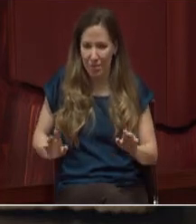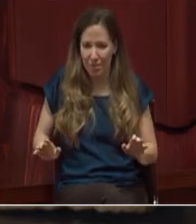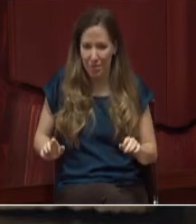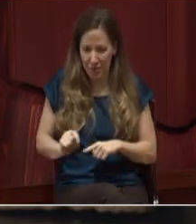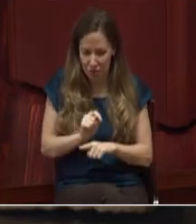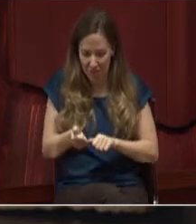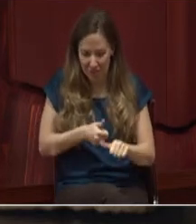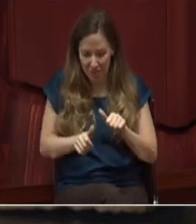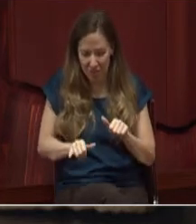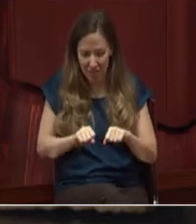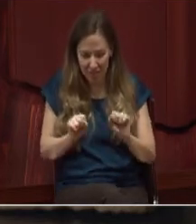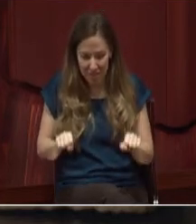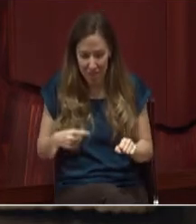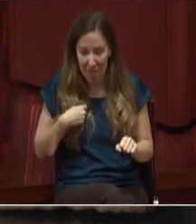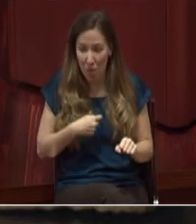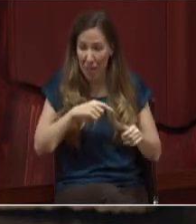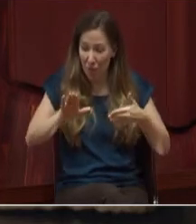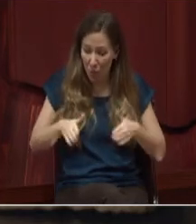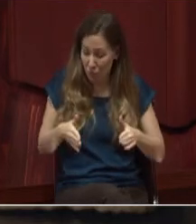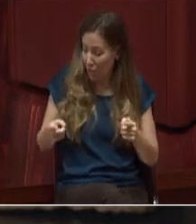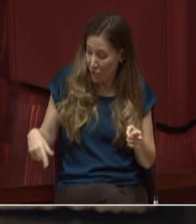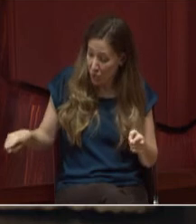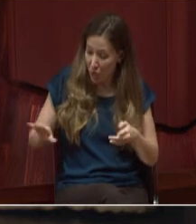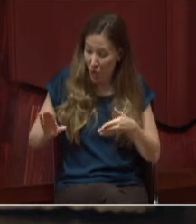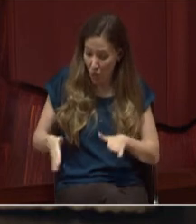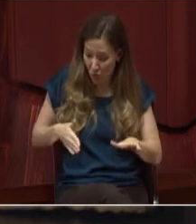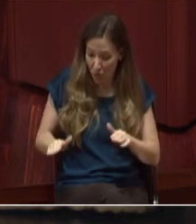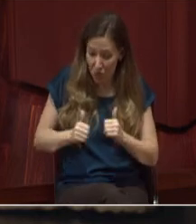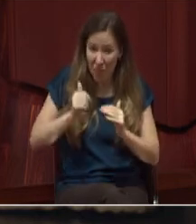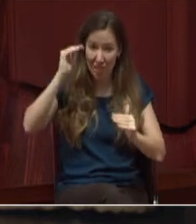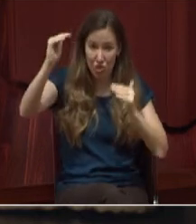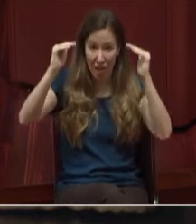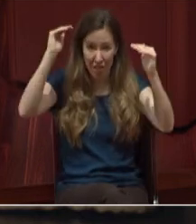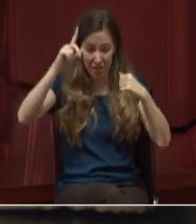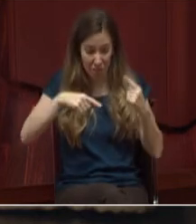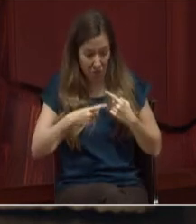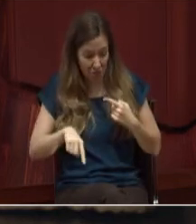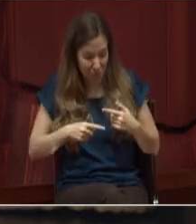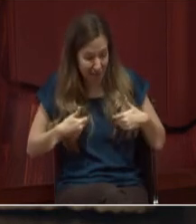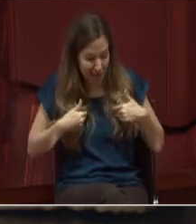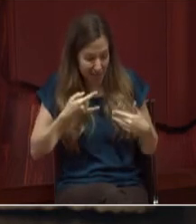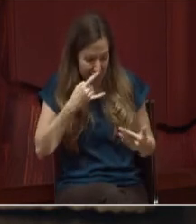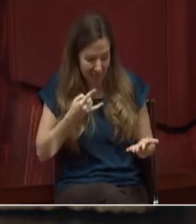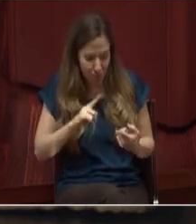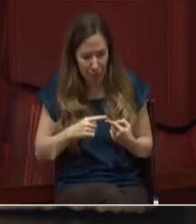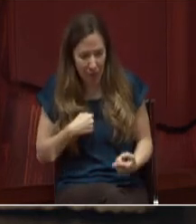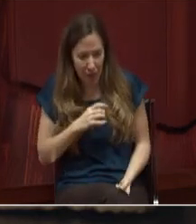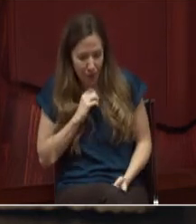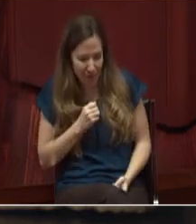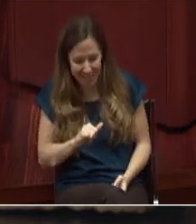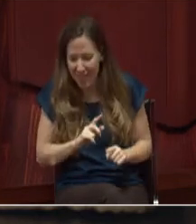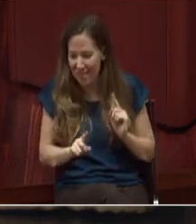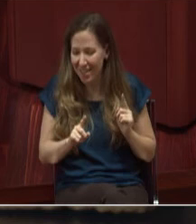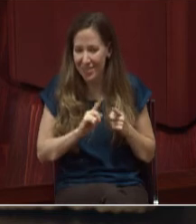know, we walked with giants. You guys walked with giants when you were junior members, you know, young kids, to me, old kids, on